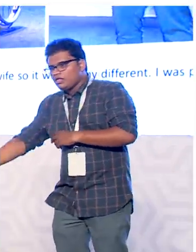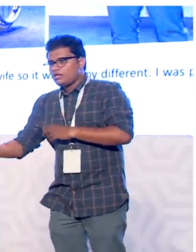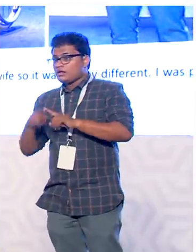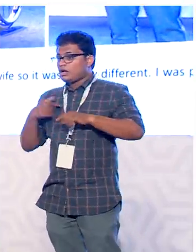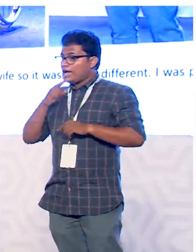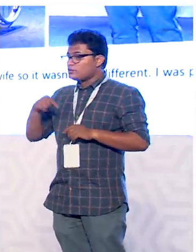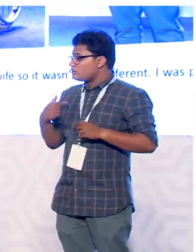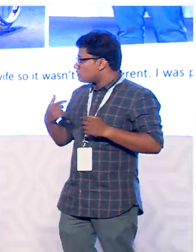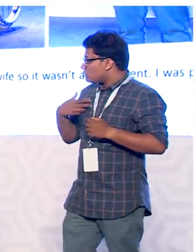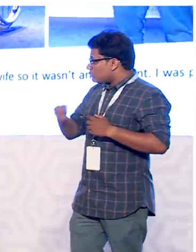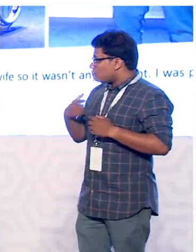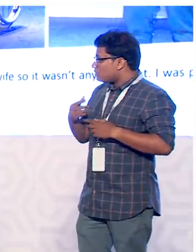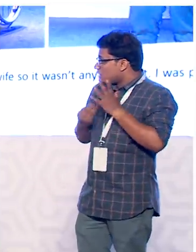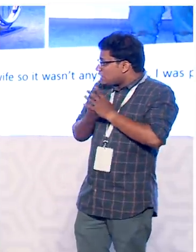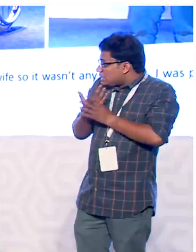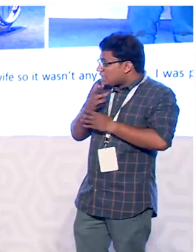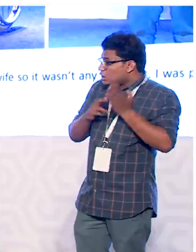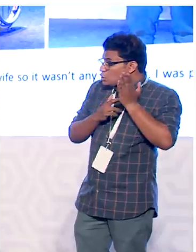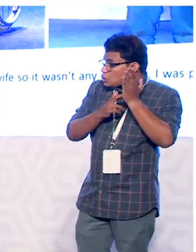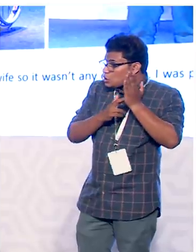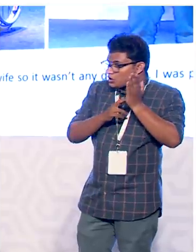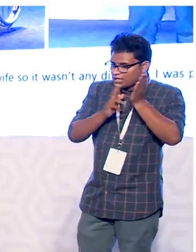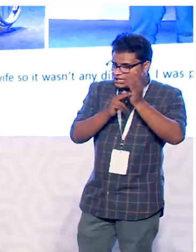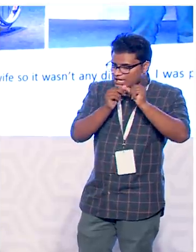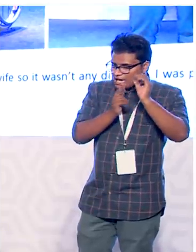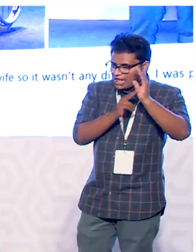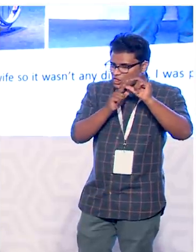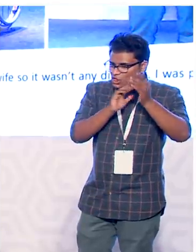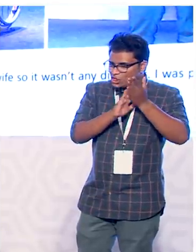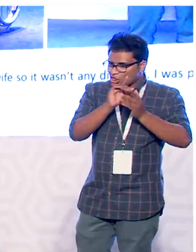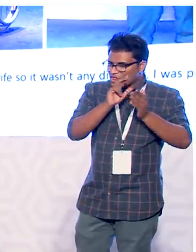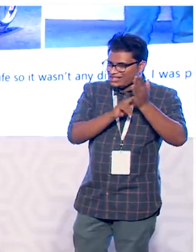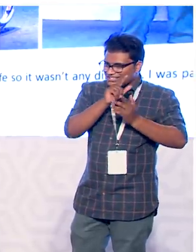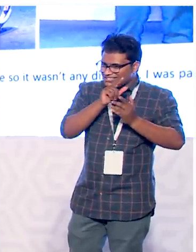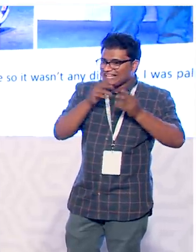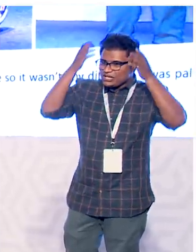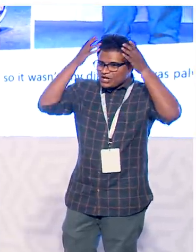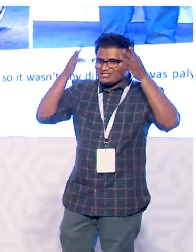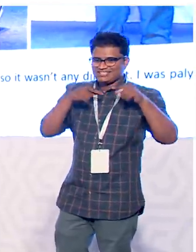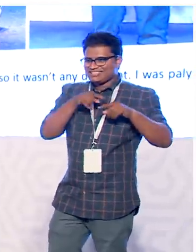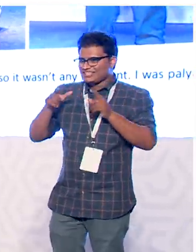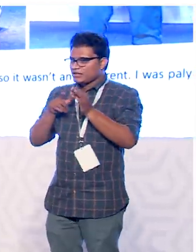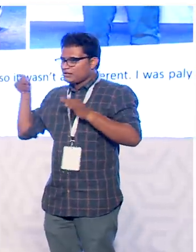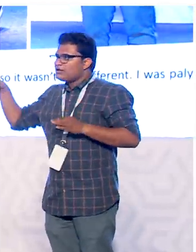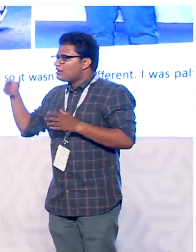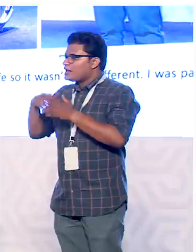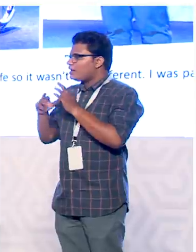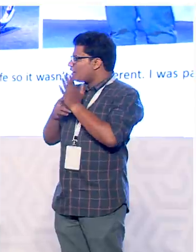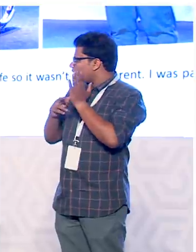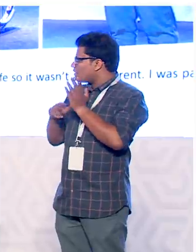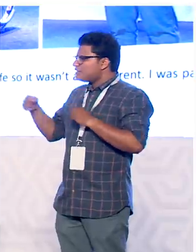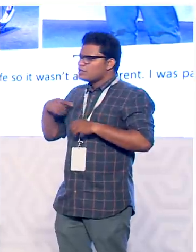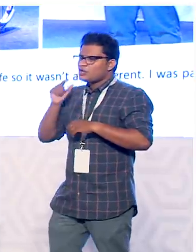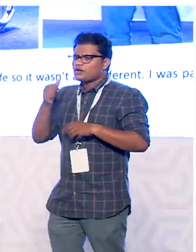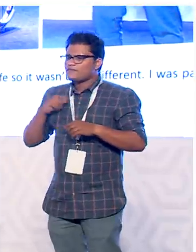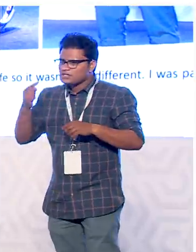took inspiration from the role Nandini that you played, the nurse Nandini that you played in Manadil Urudhi Vendum. She's not the first